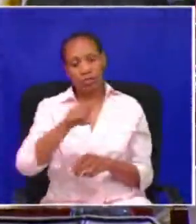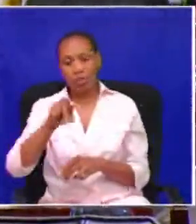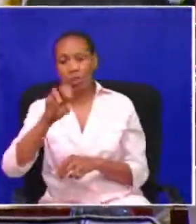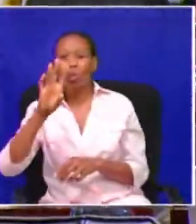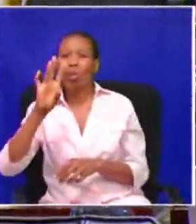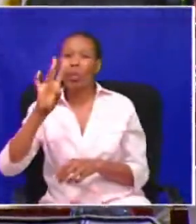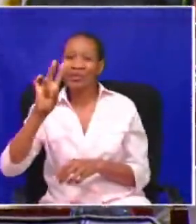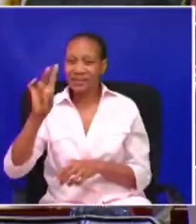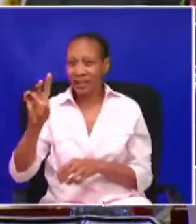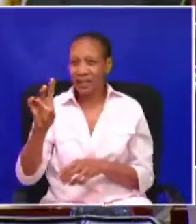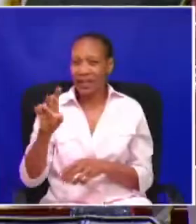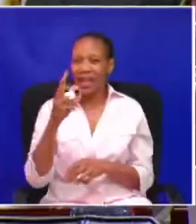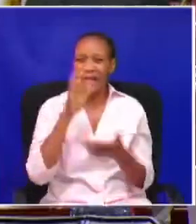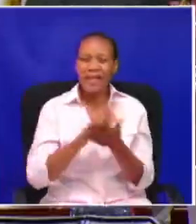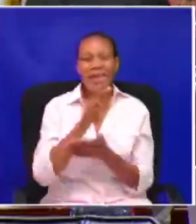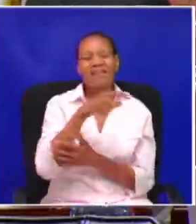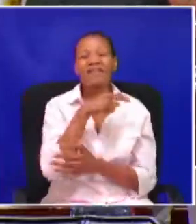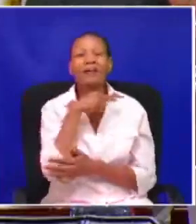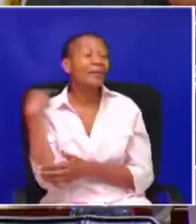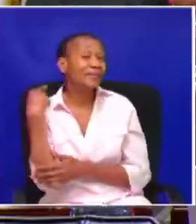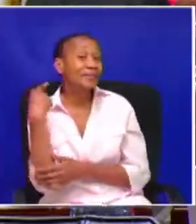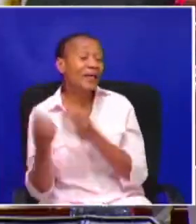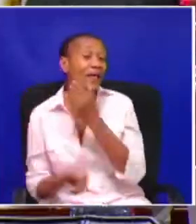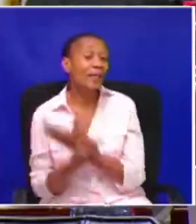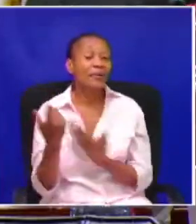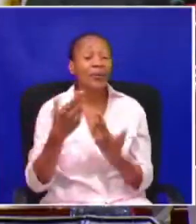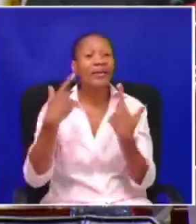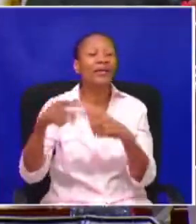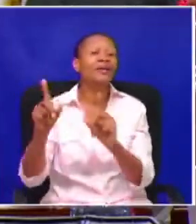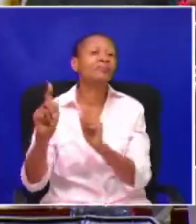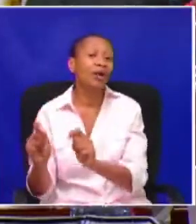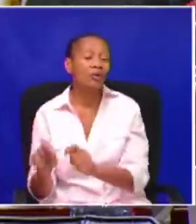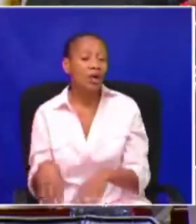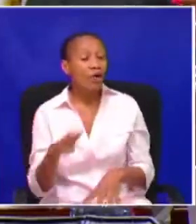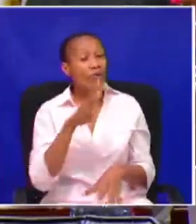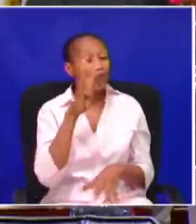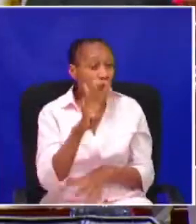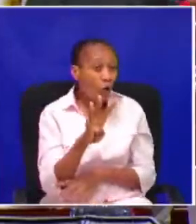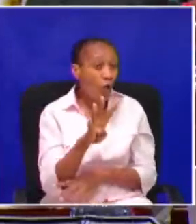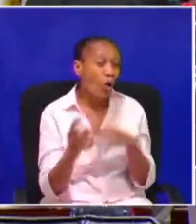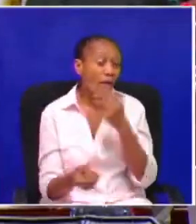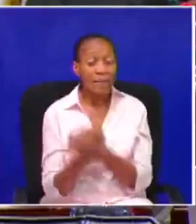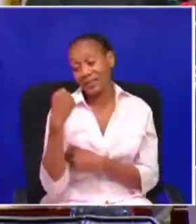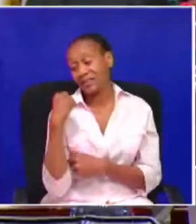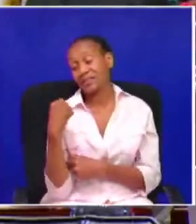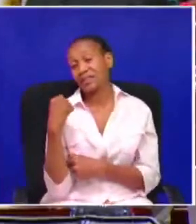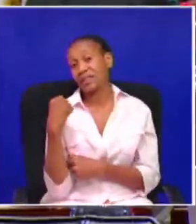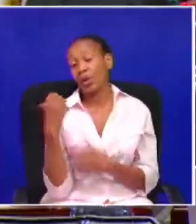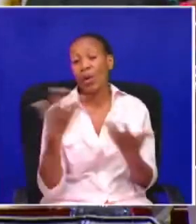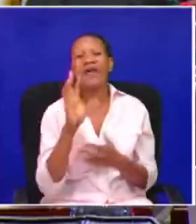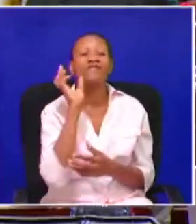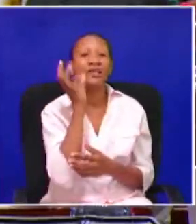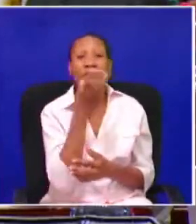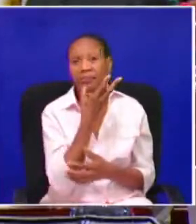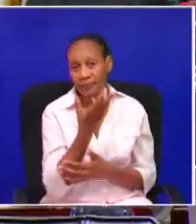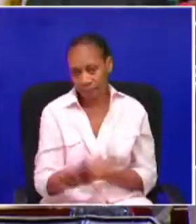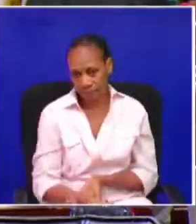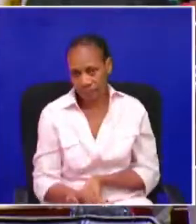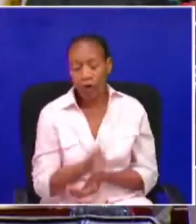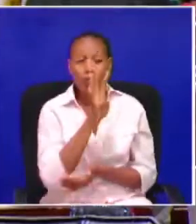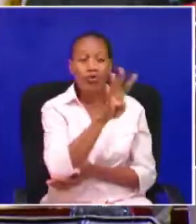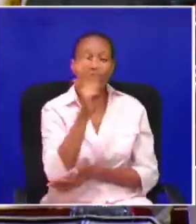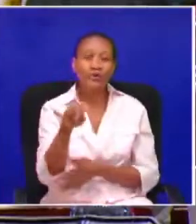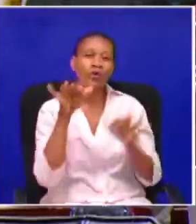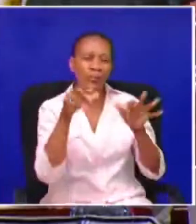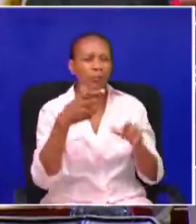were 11 reported murders in Cape Flats, and 4 of those happened just yesterday in Philippi. 44 people